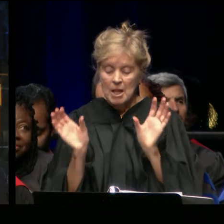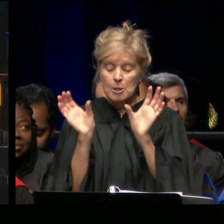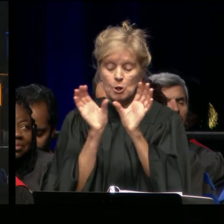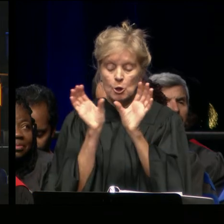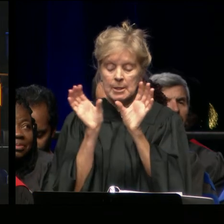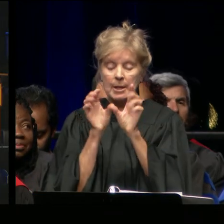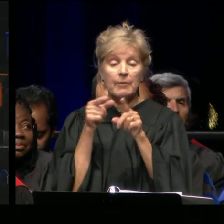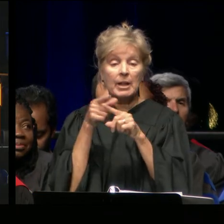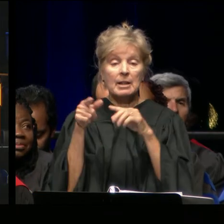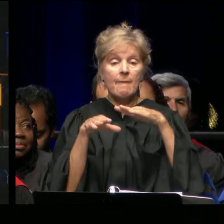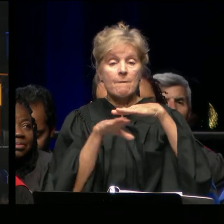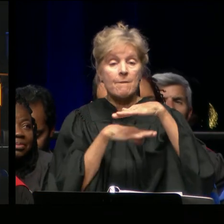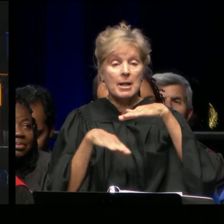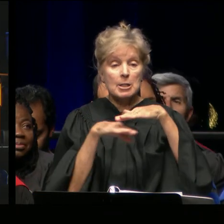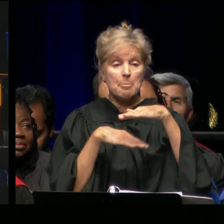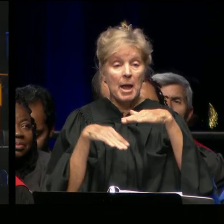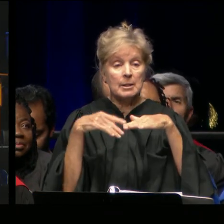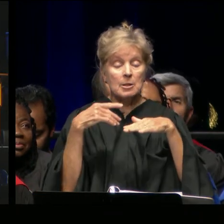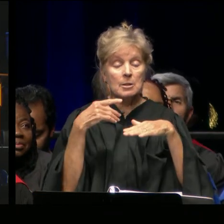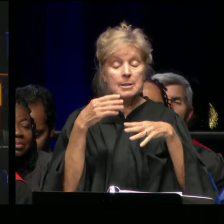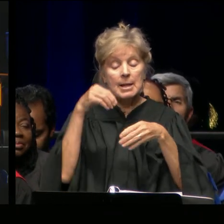Certificate in Fundamentals of Interior Design.